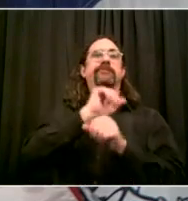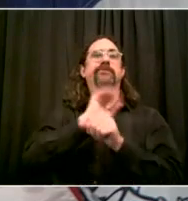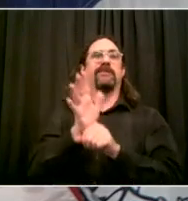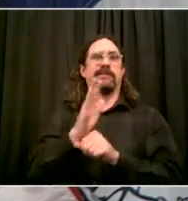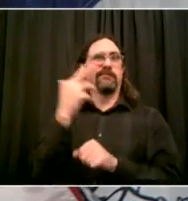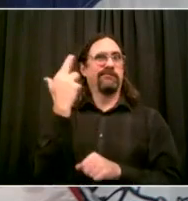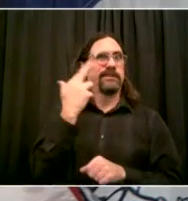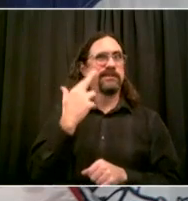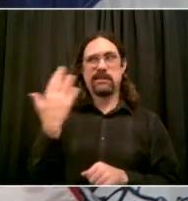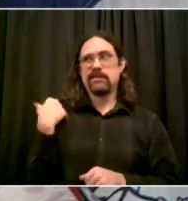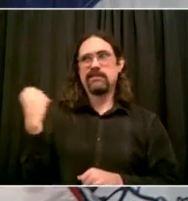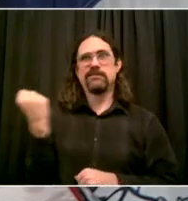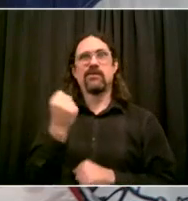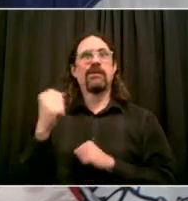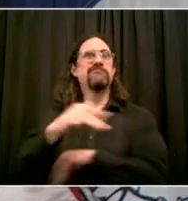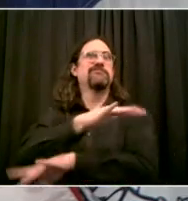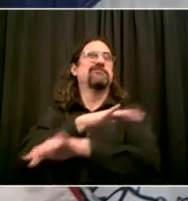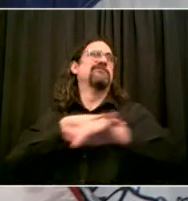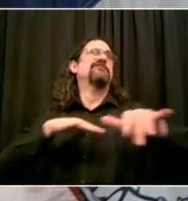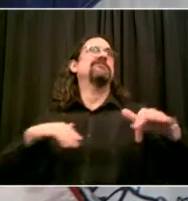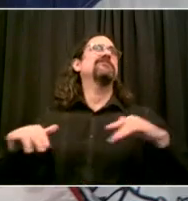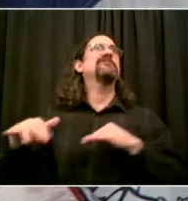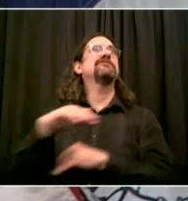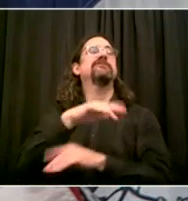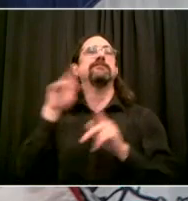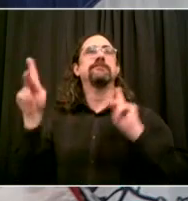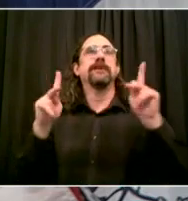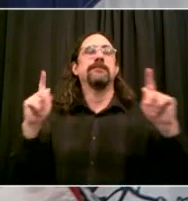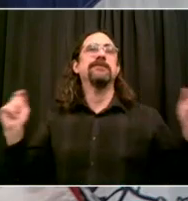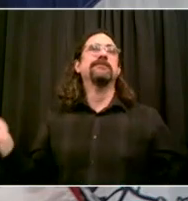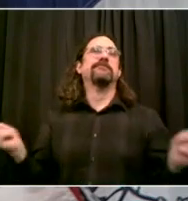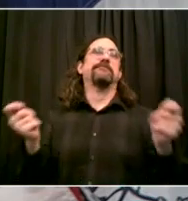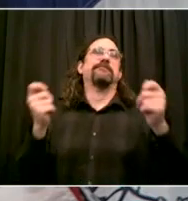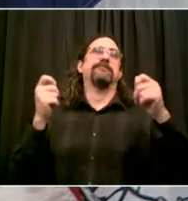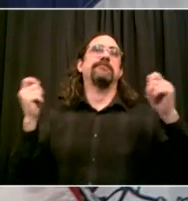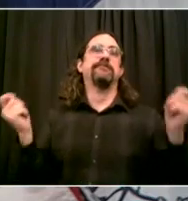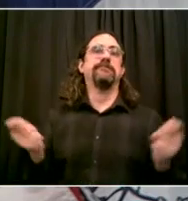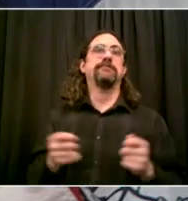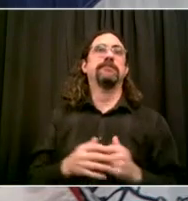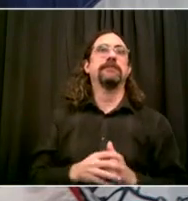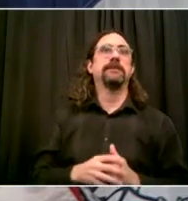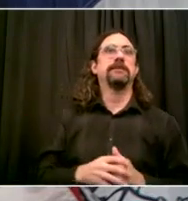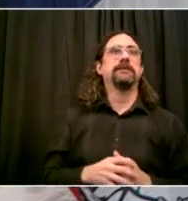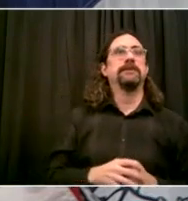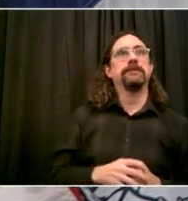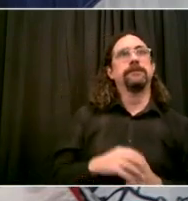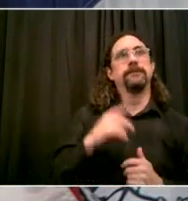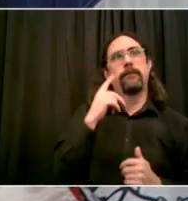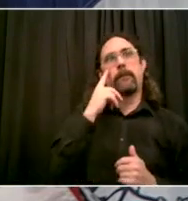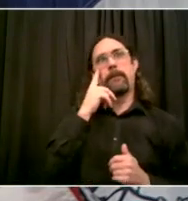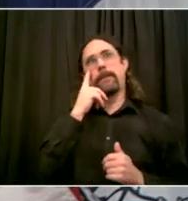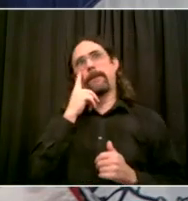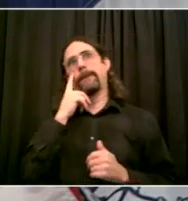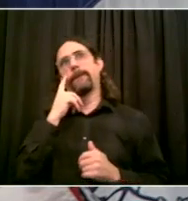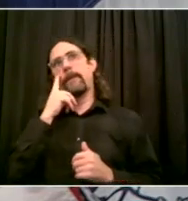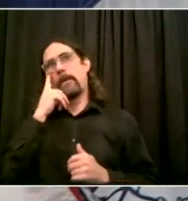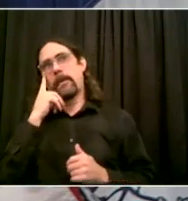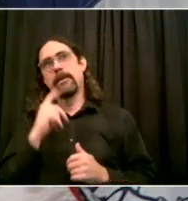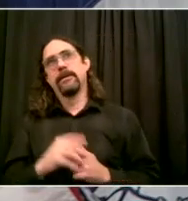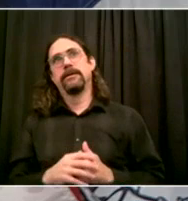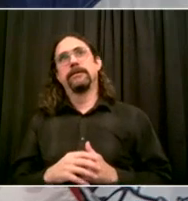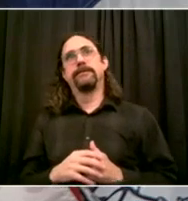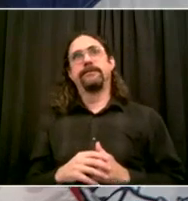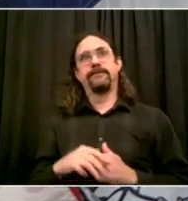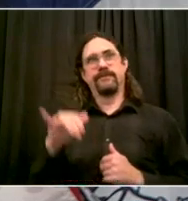huge difference between outdoors with a mask versus indoors without a mask. This is really what we're